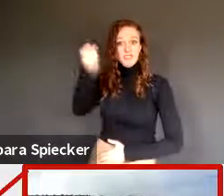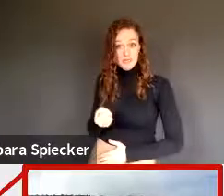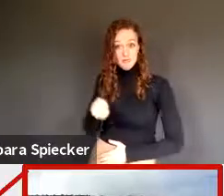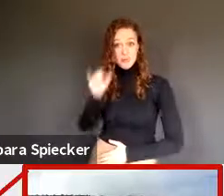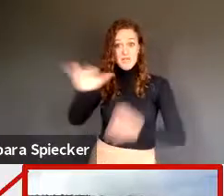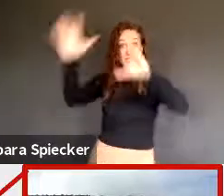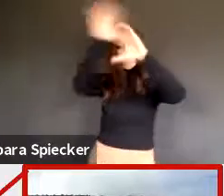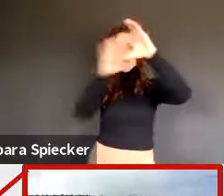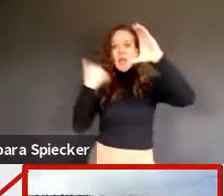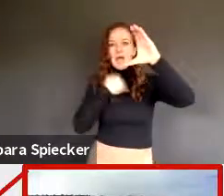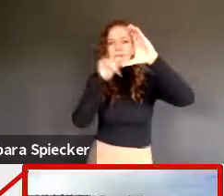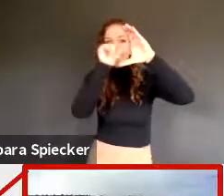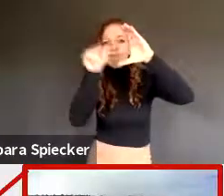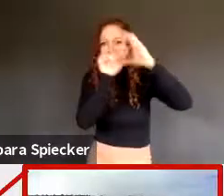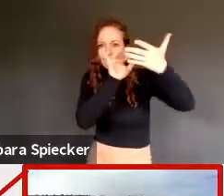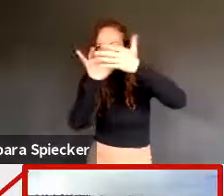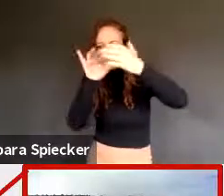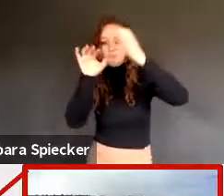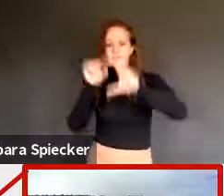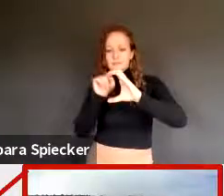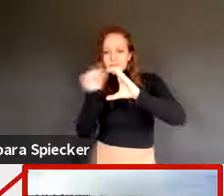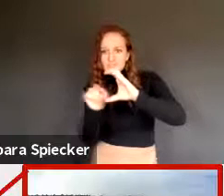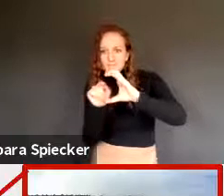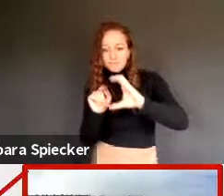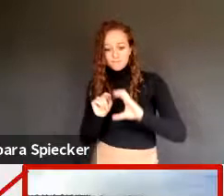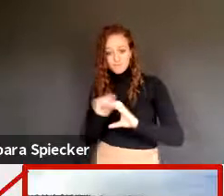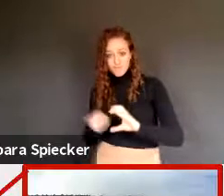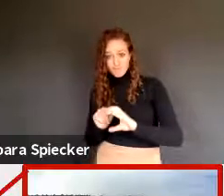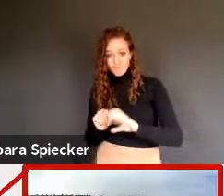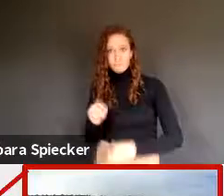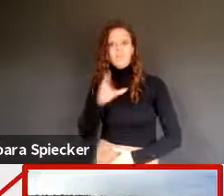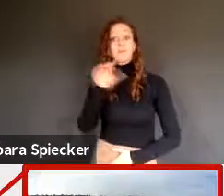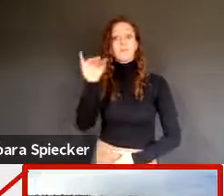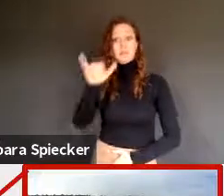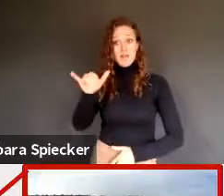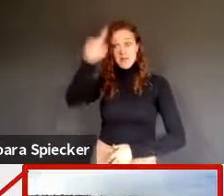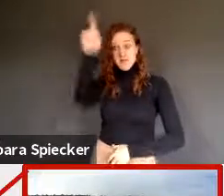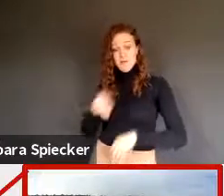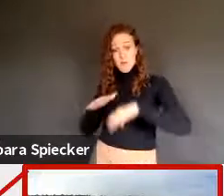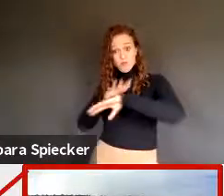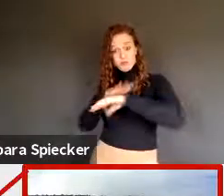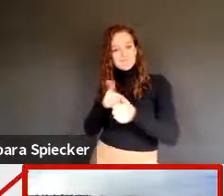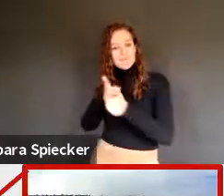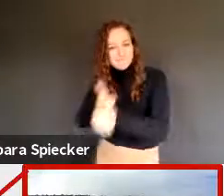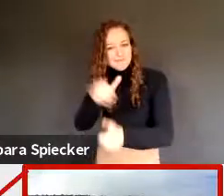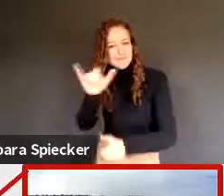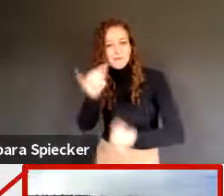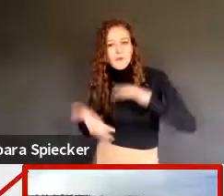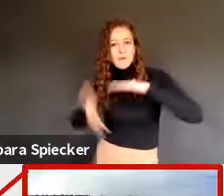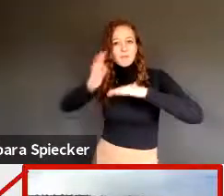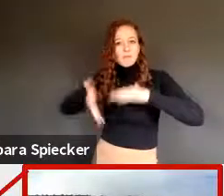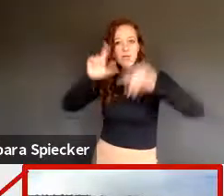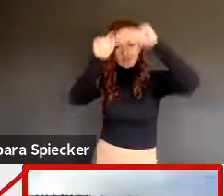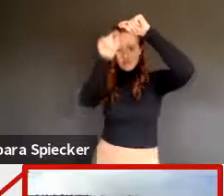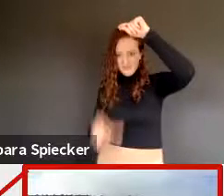over 300 kilometers of the Oregon coast, with 2 to 3 study sites within each region, northern, central, and